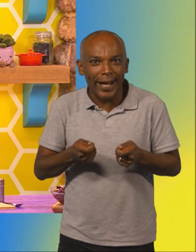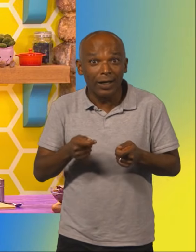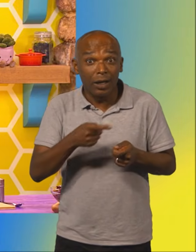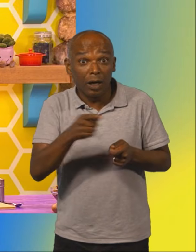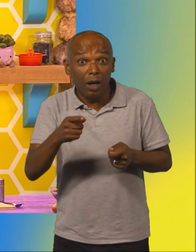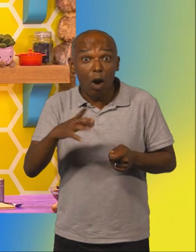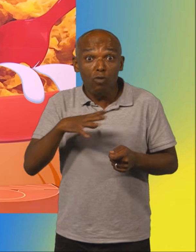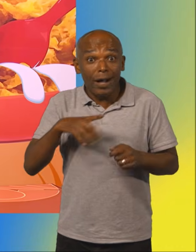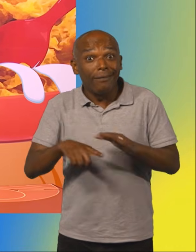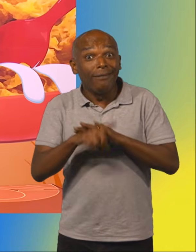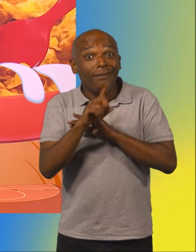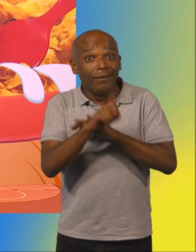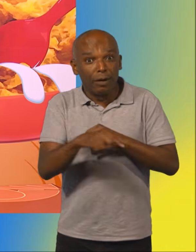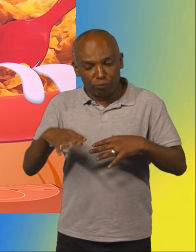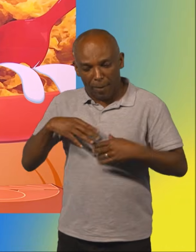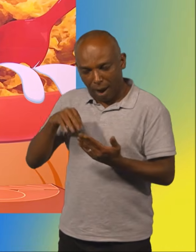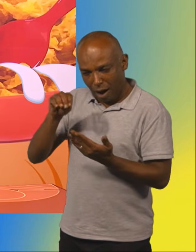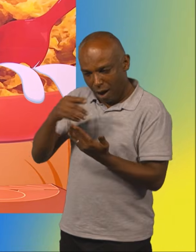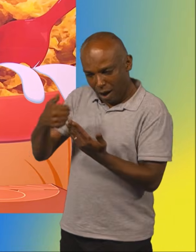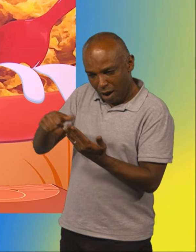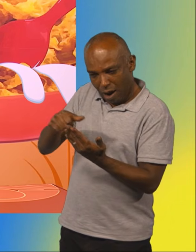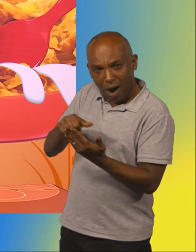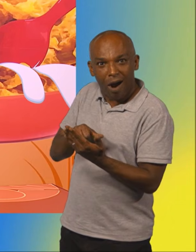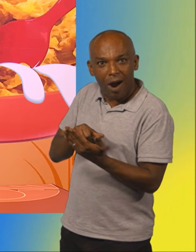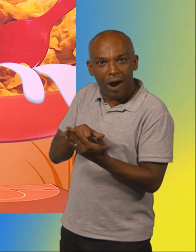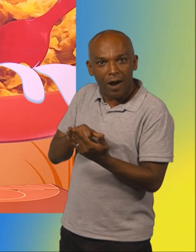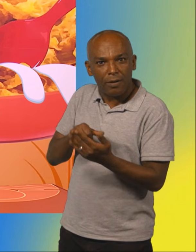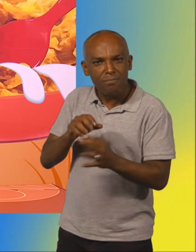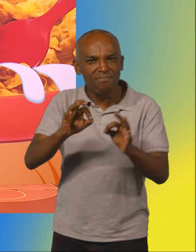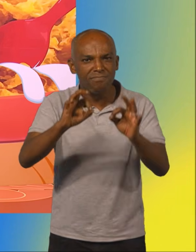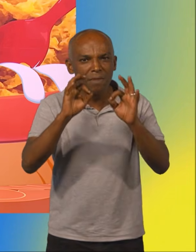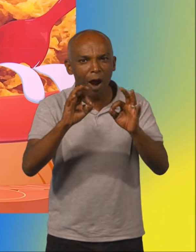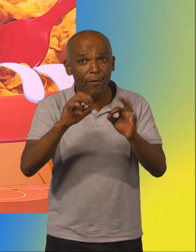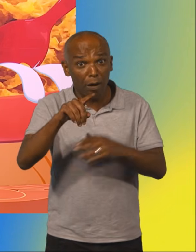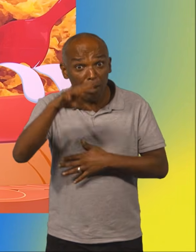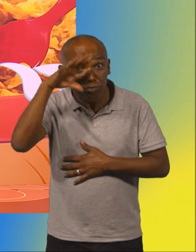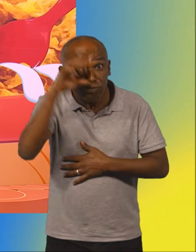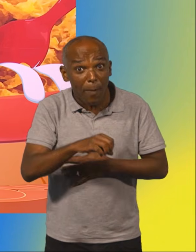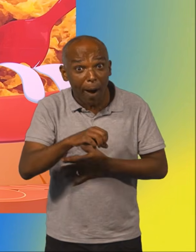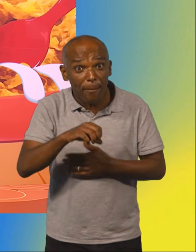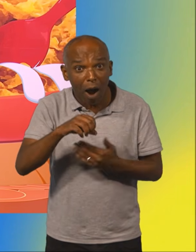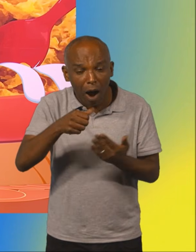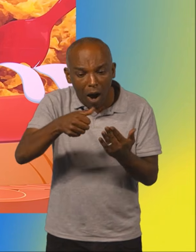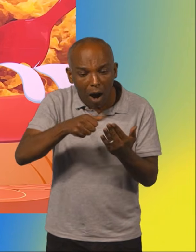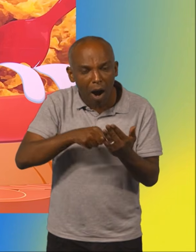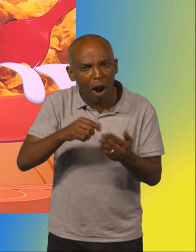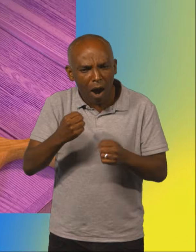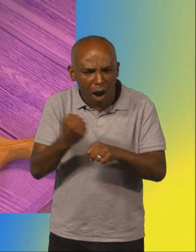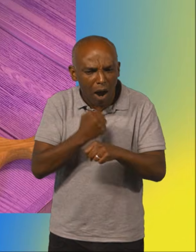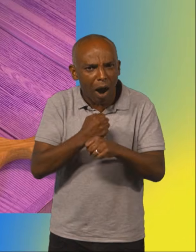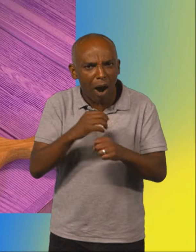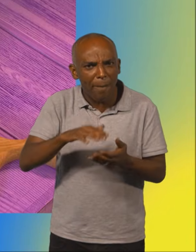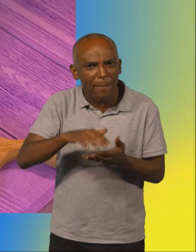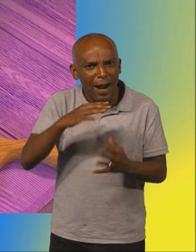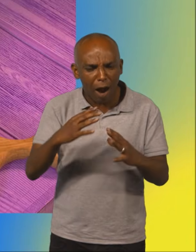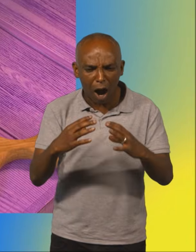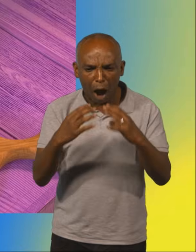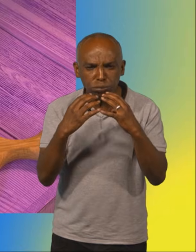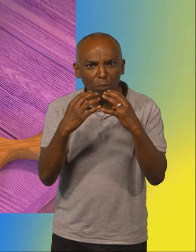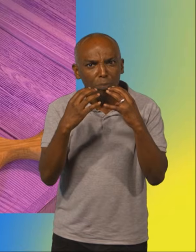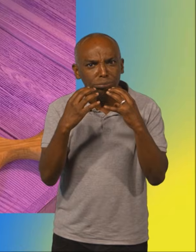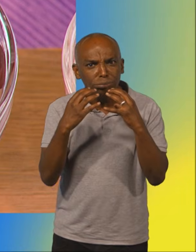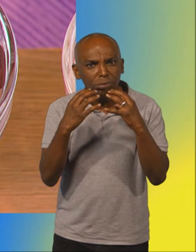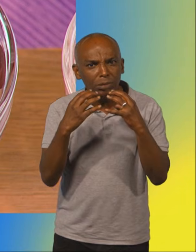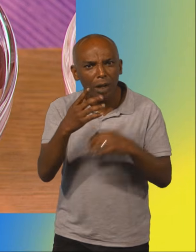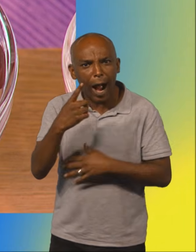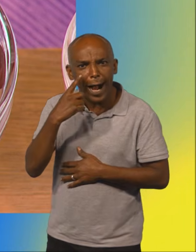ingredients. Perfect. Do you remember the ingredients for Big Bad Bean Burger? Let's check. For the burgers,